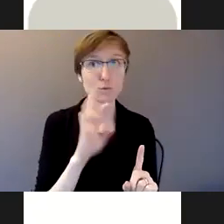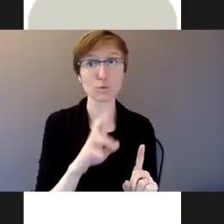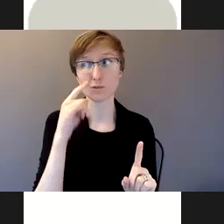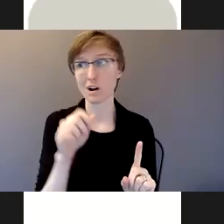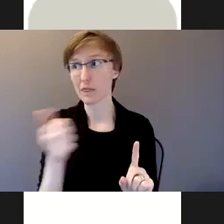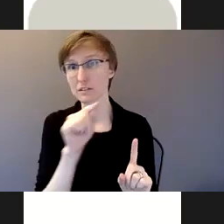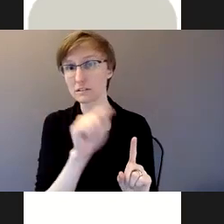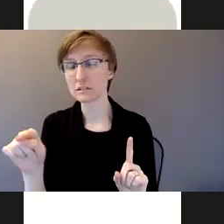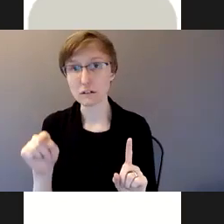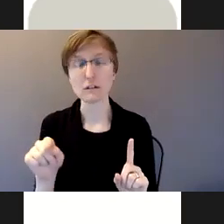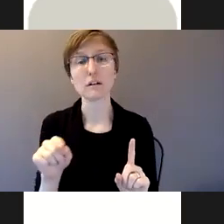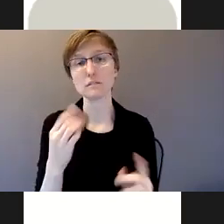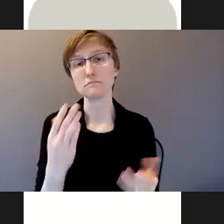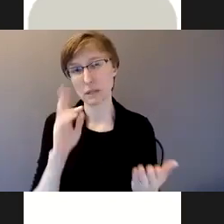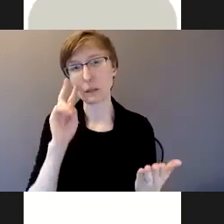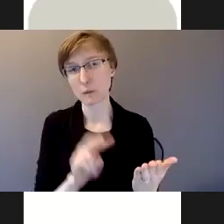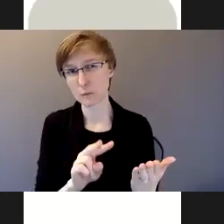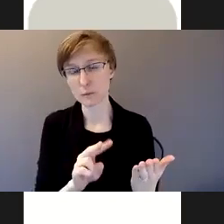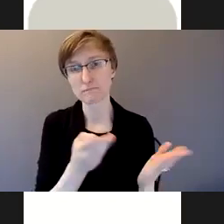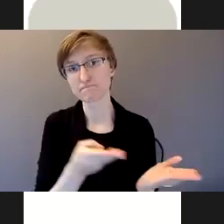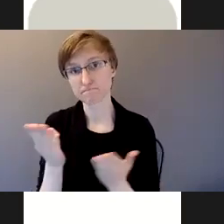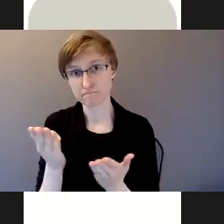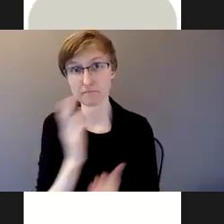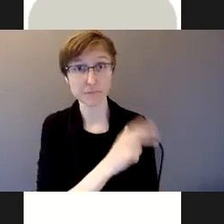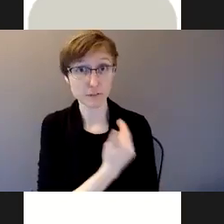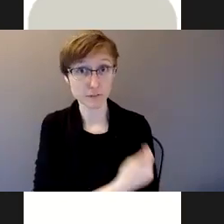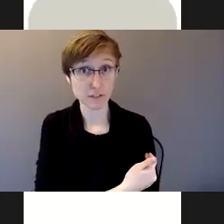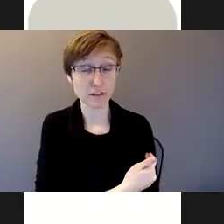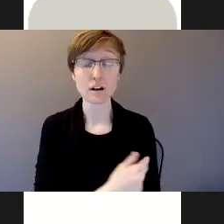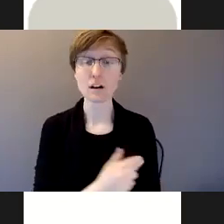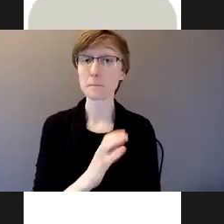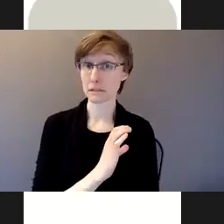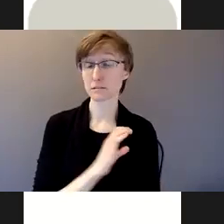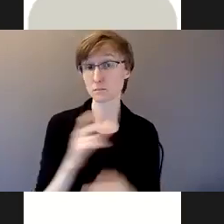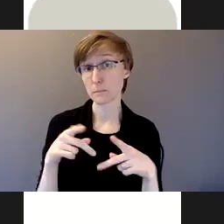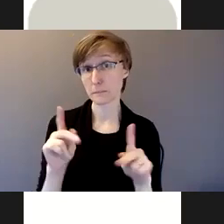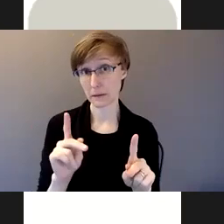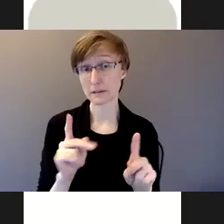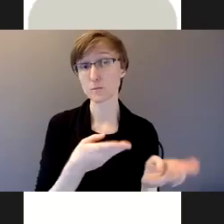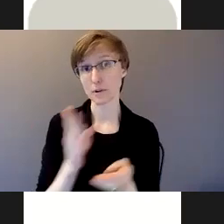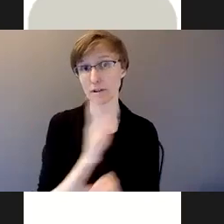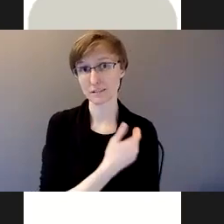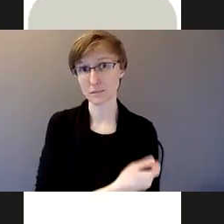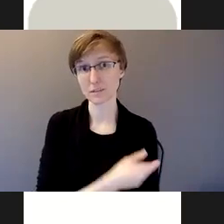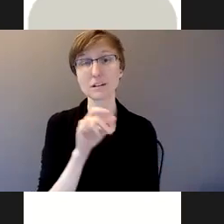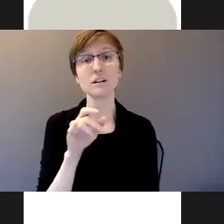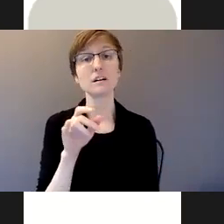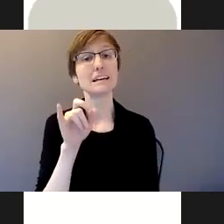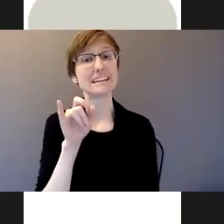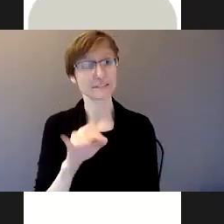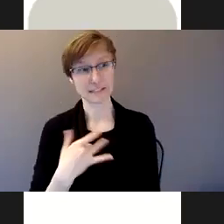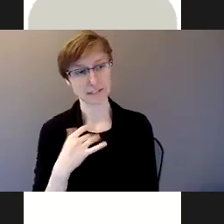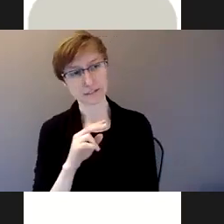justice of the peace at the courts, but the police also have the ability to take someone to hospital under the Mental Health Act if they believe there's serious risk.